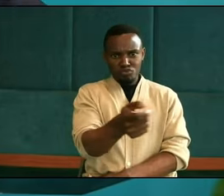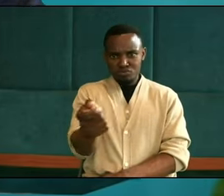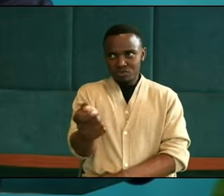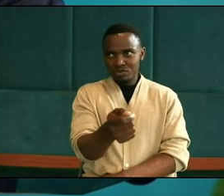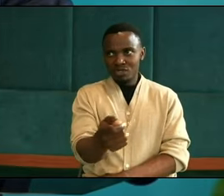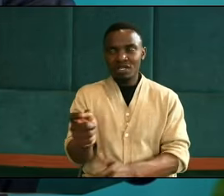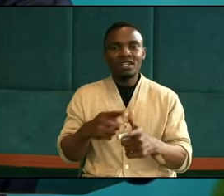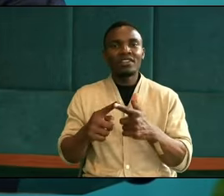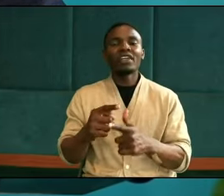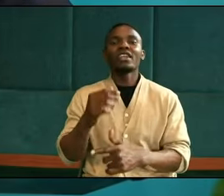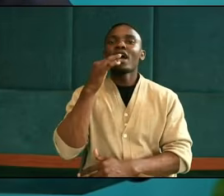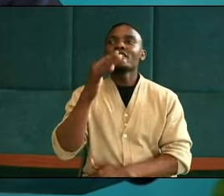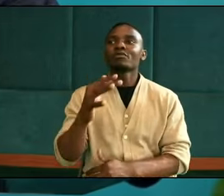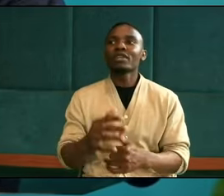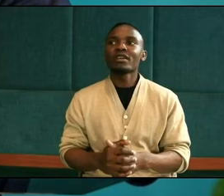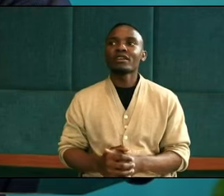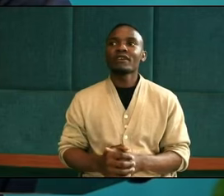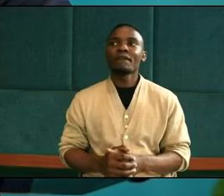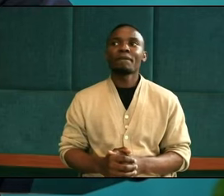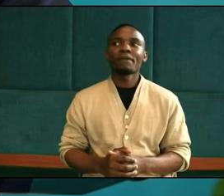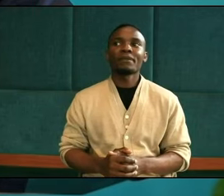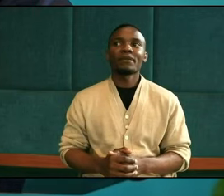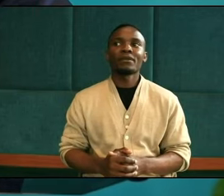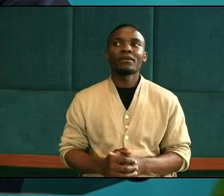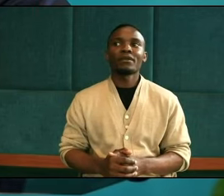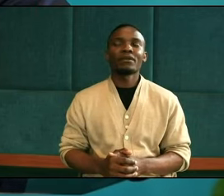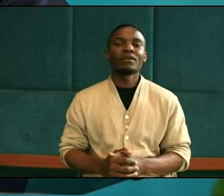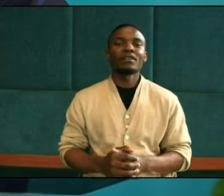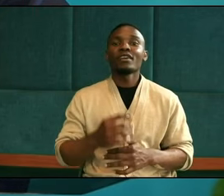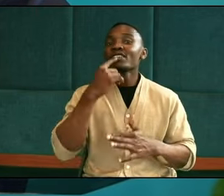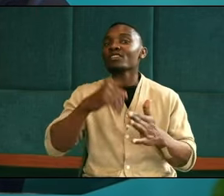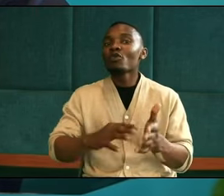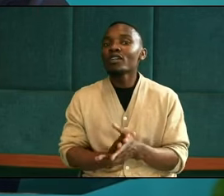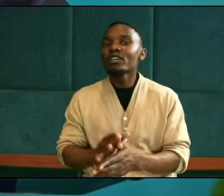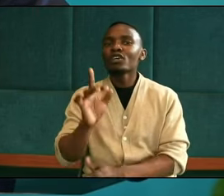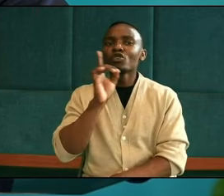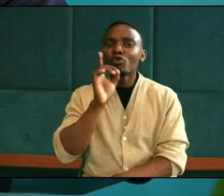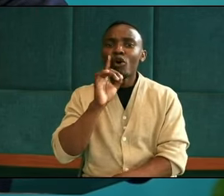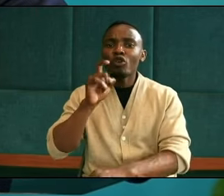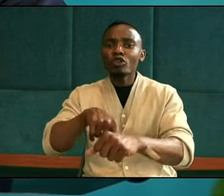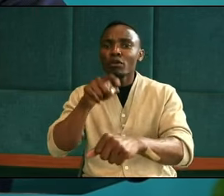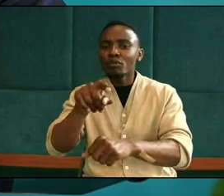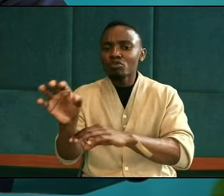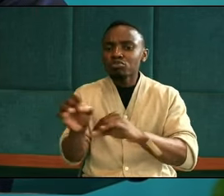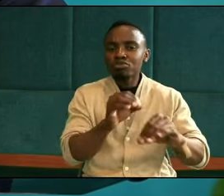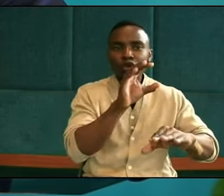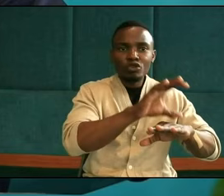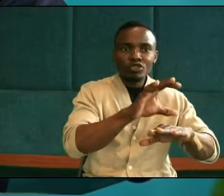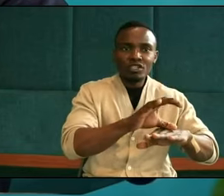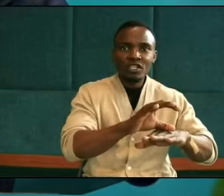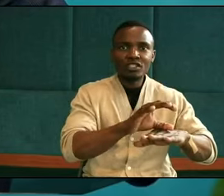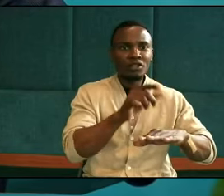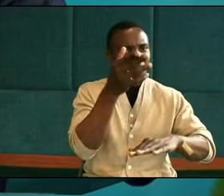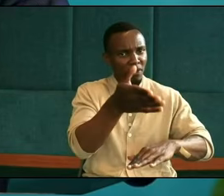deep voice, like it's God speaking. Tomorrow, when you go to church, there'll